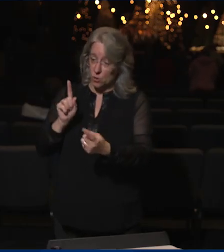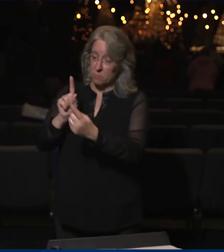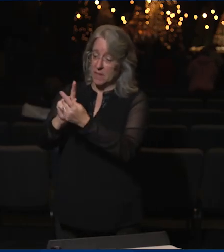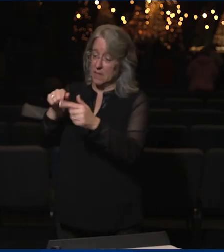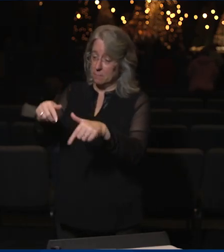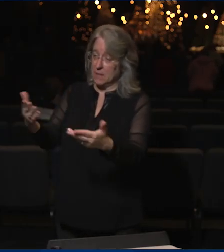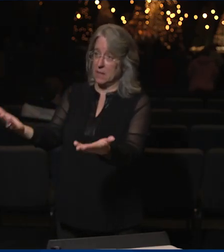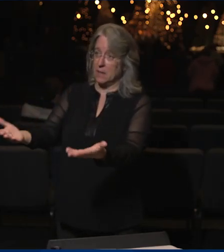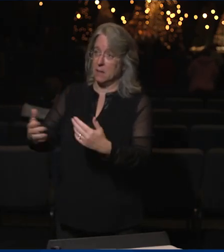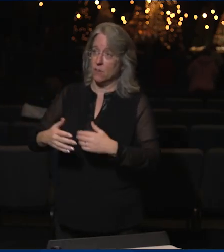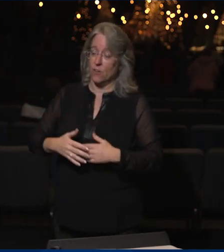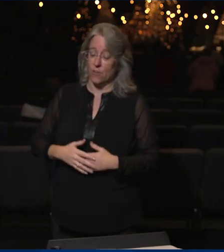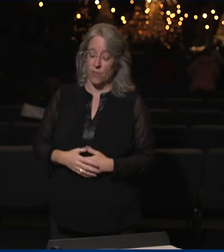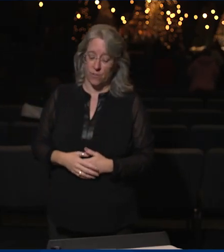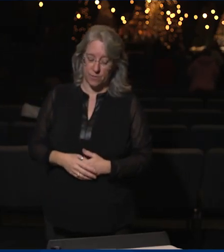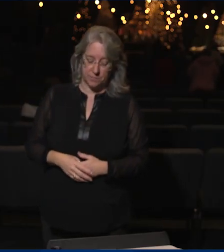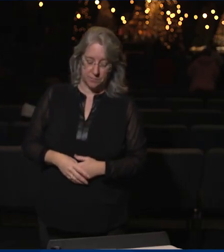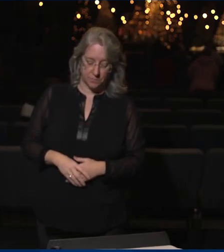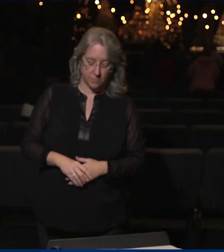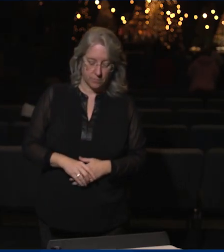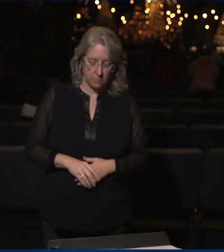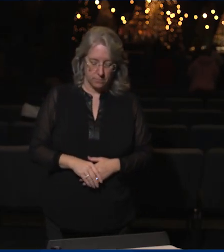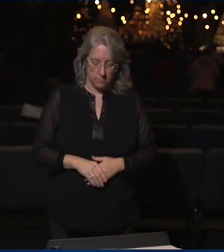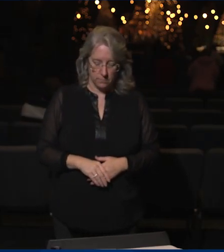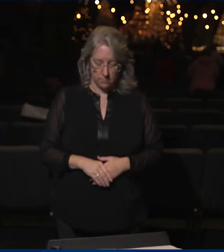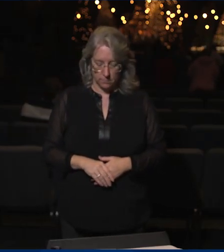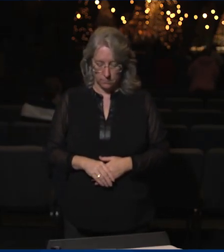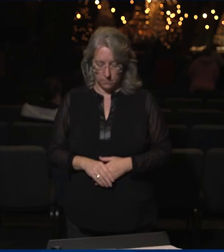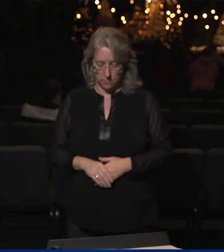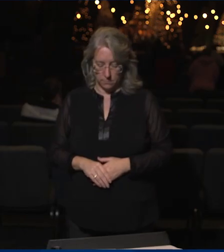Spirit, you meet me here.